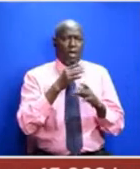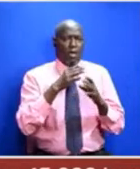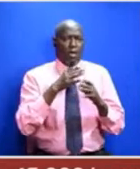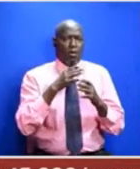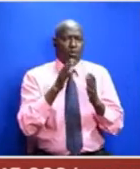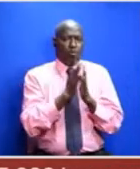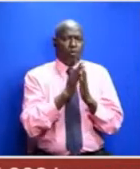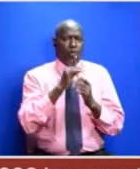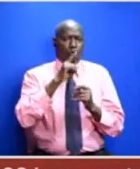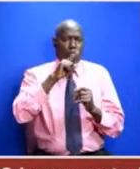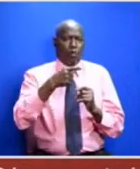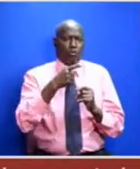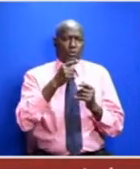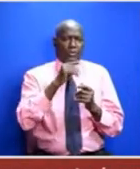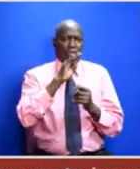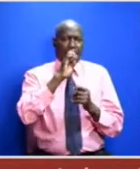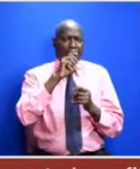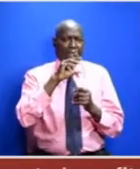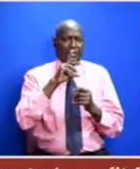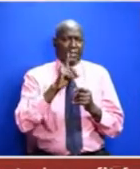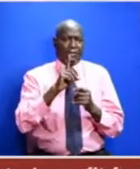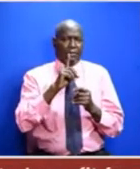ECD centers.